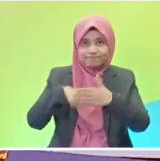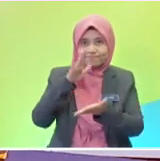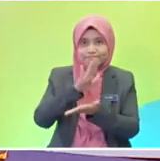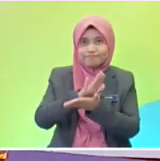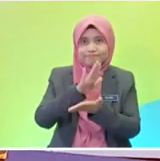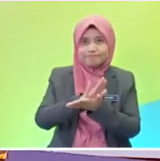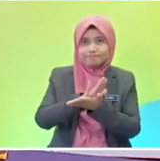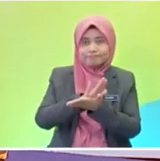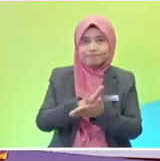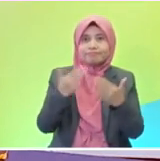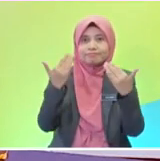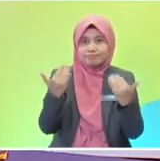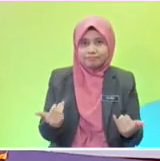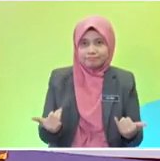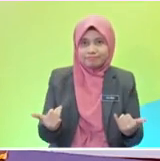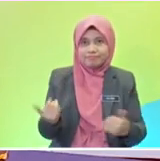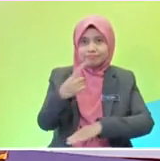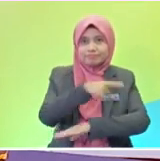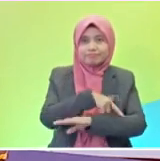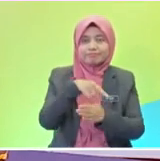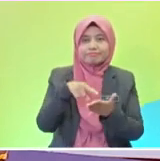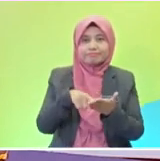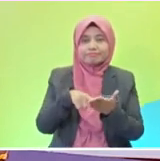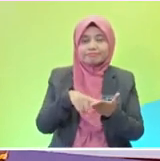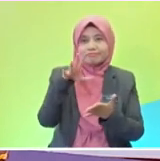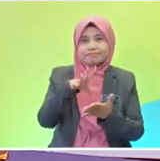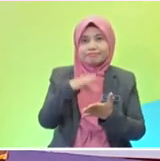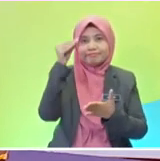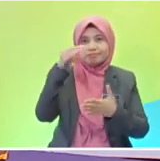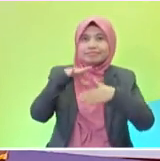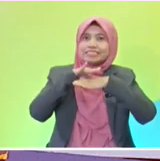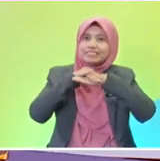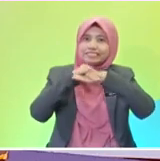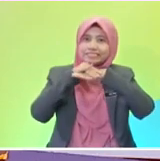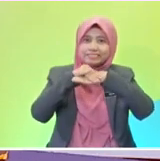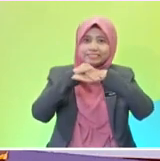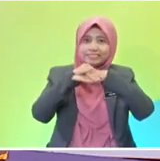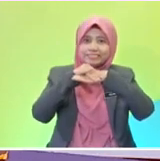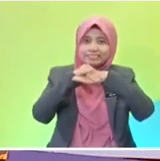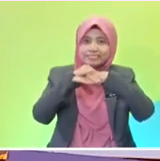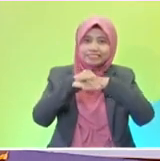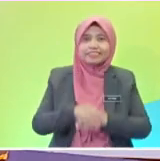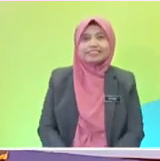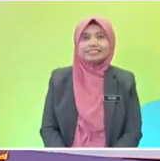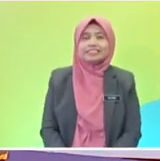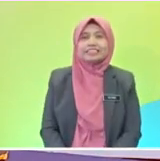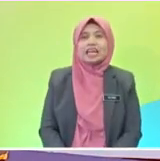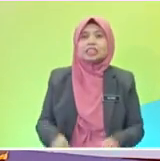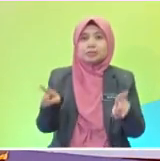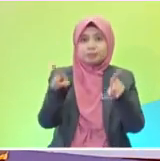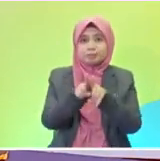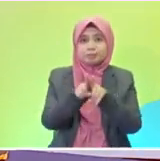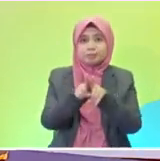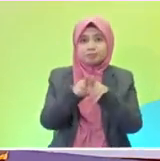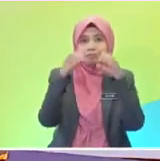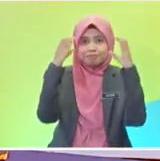And today, friends, we are going to learn English. Wow. Just now, you may have heard our teacher who sang